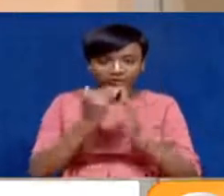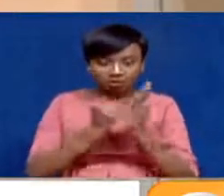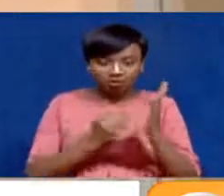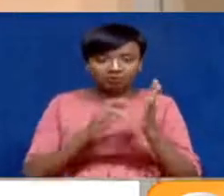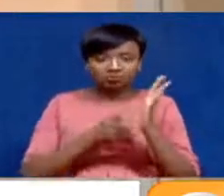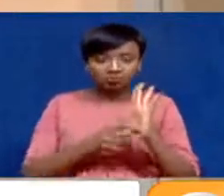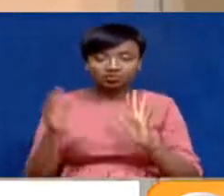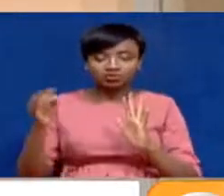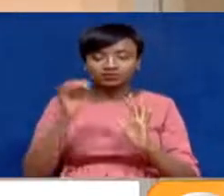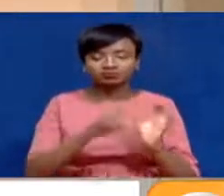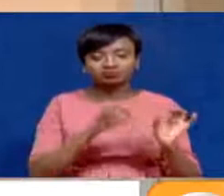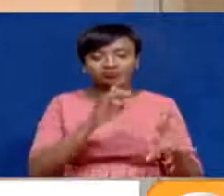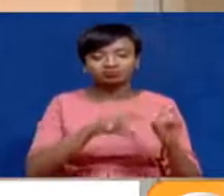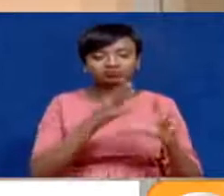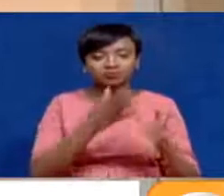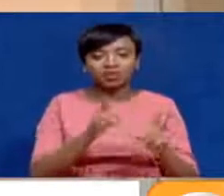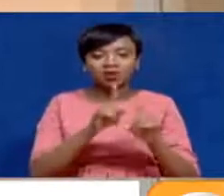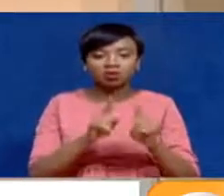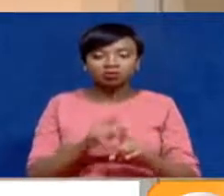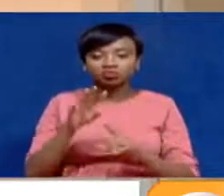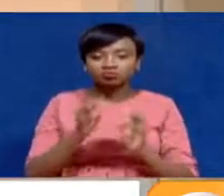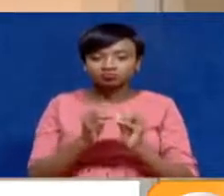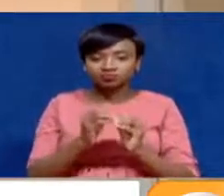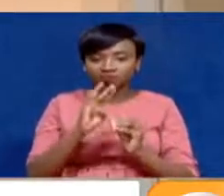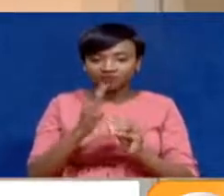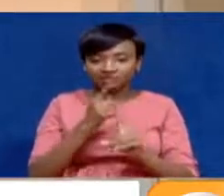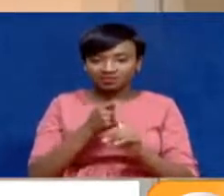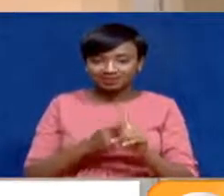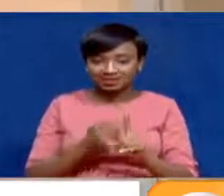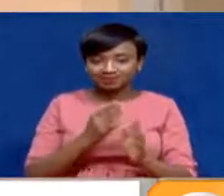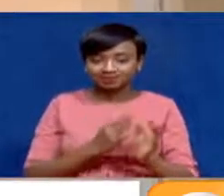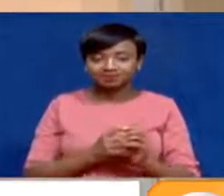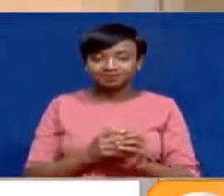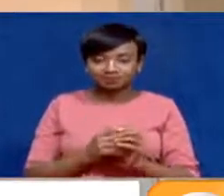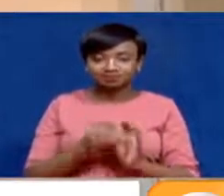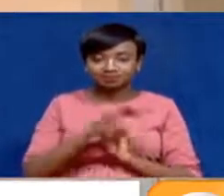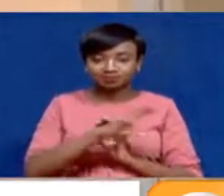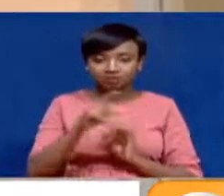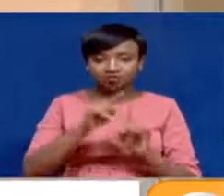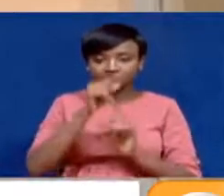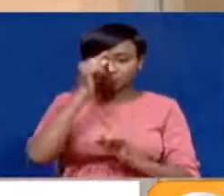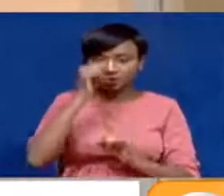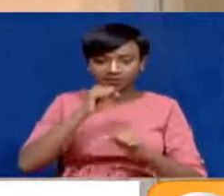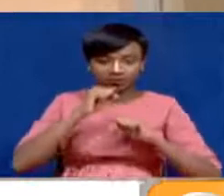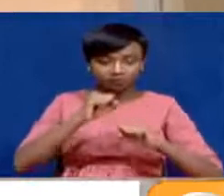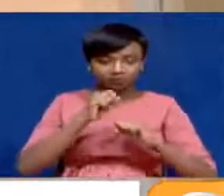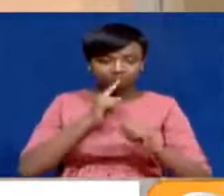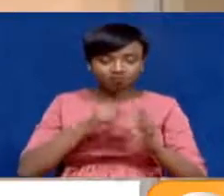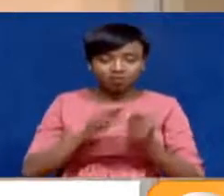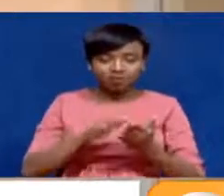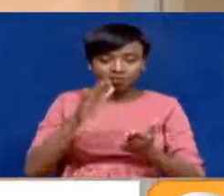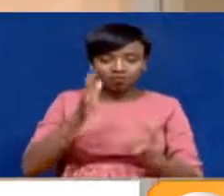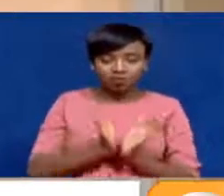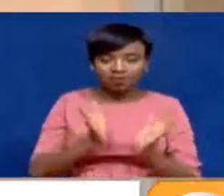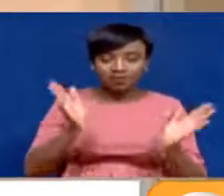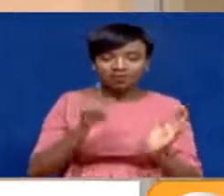Speaking during the county consultation forum for the fourth medium-term plan, county and government officials present said more public